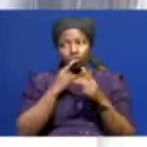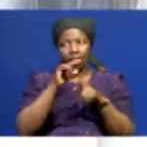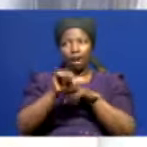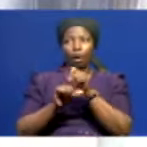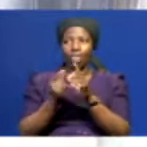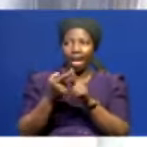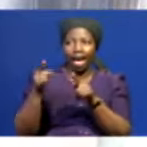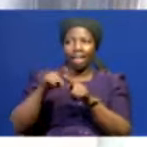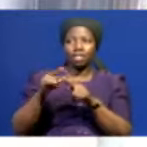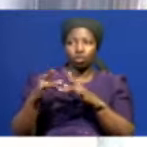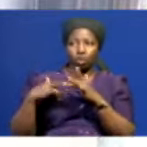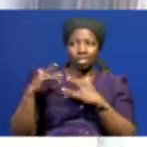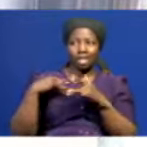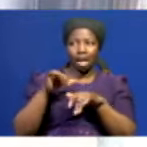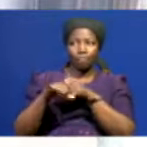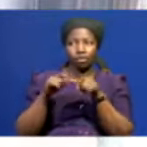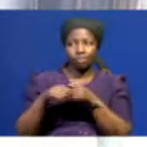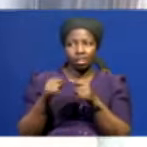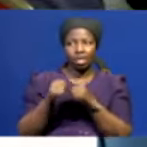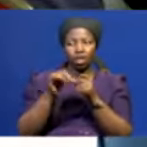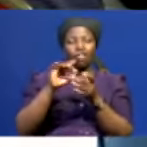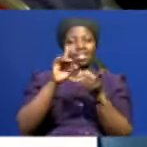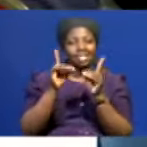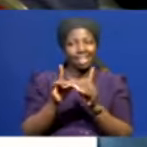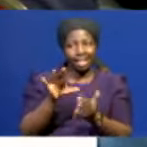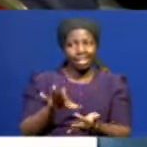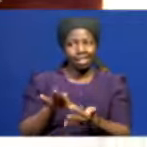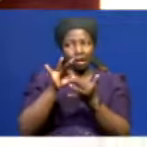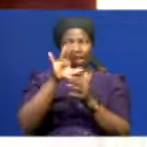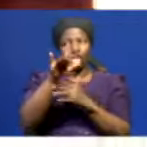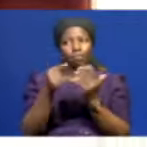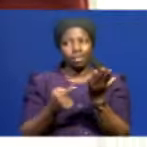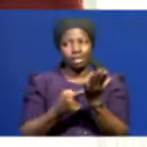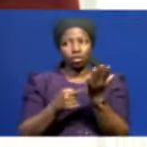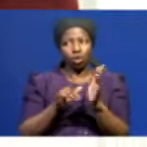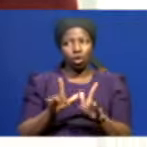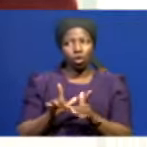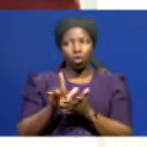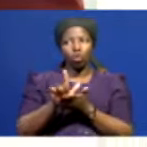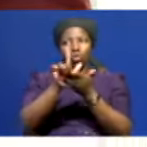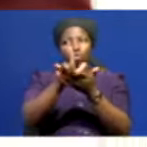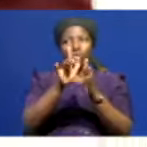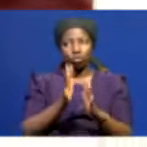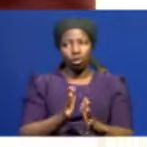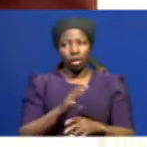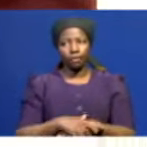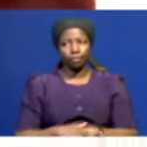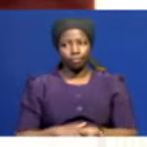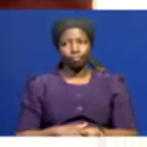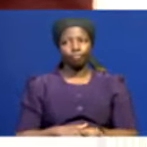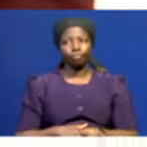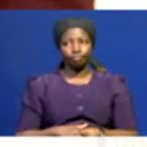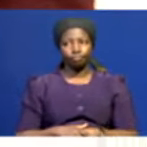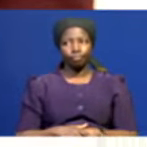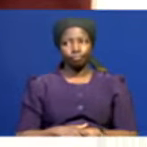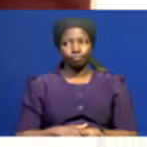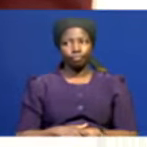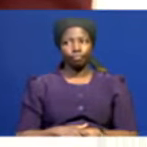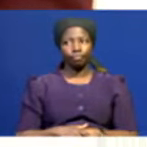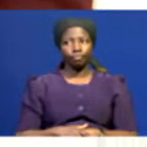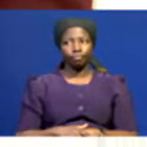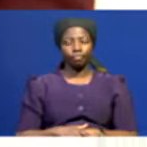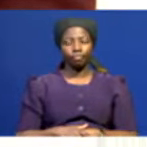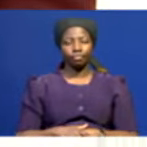concern over data breaches, especially by digital lenders. What were the terms and conditions that you did? When you go through them now when you are